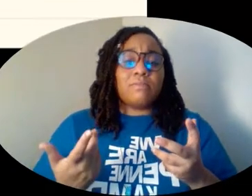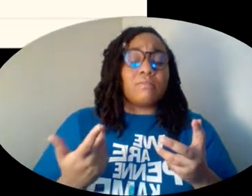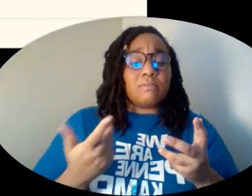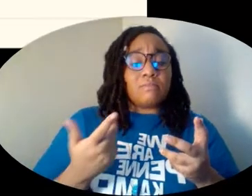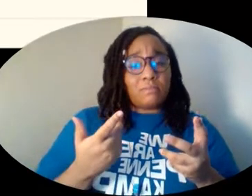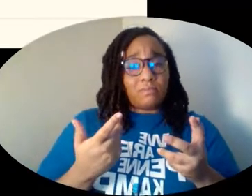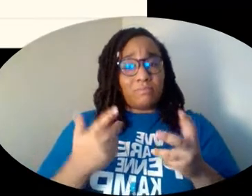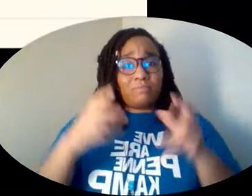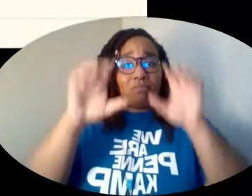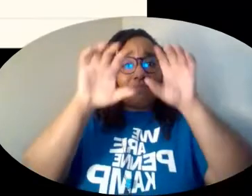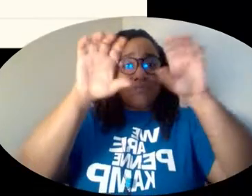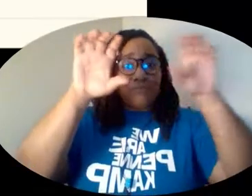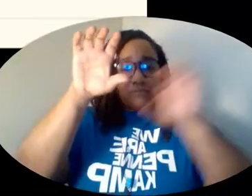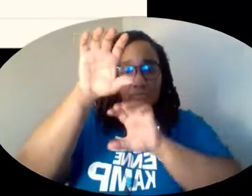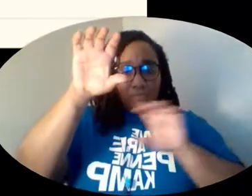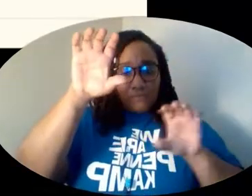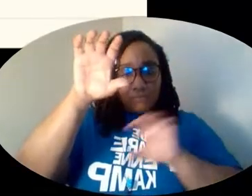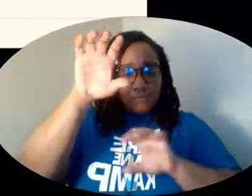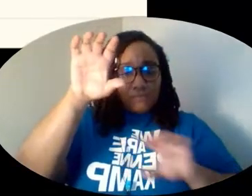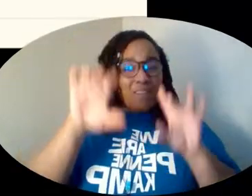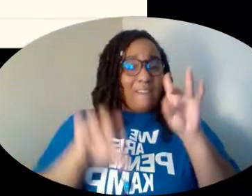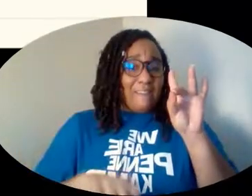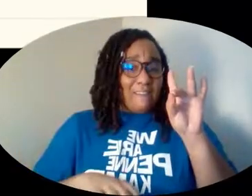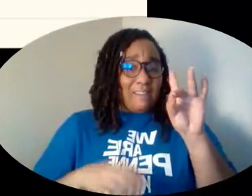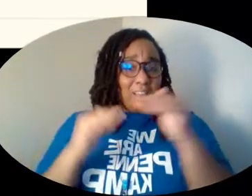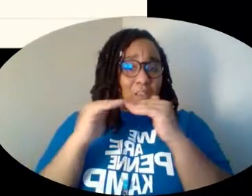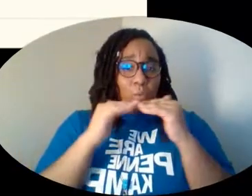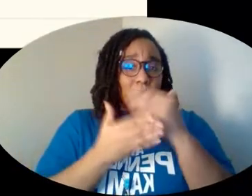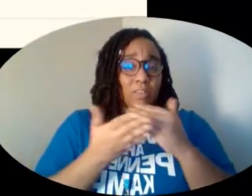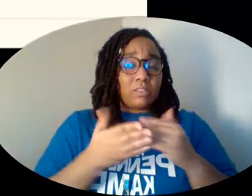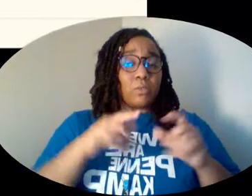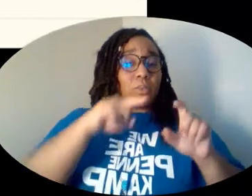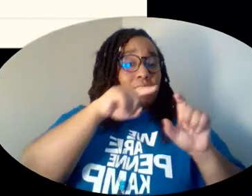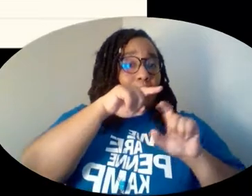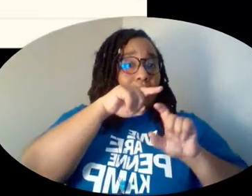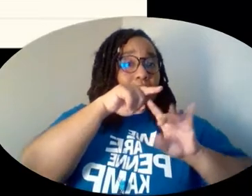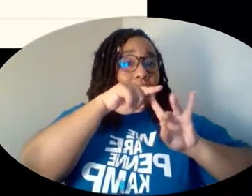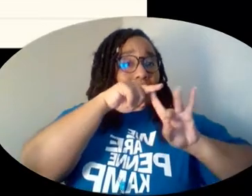There are 8 equal slices, so the denominator is 8.